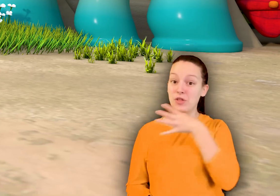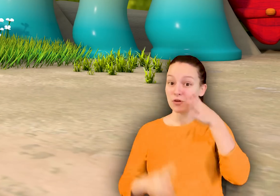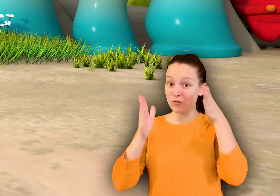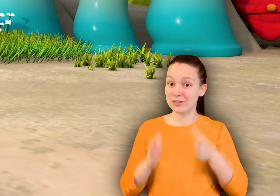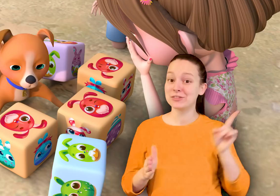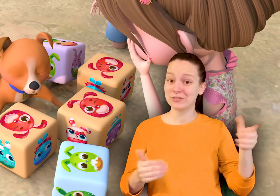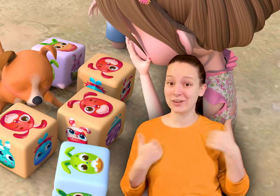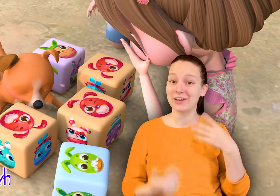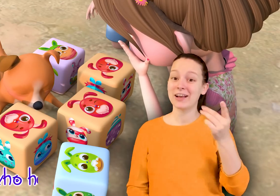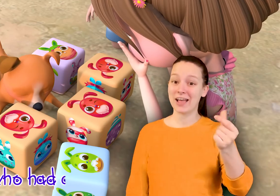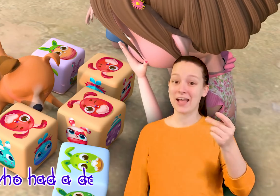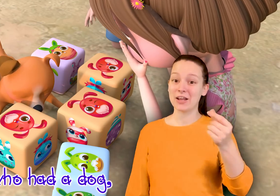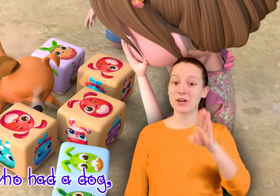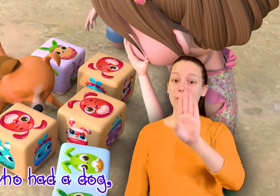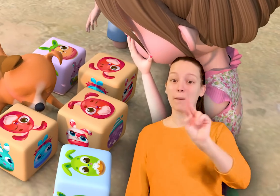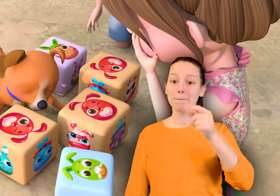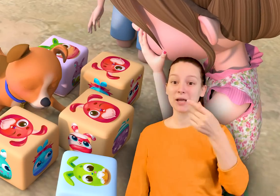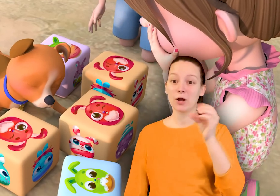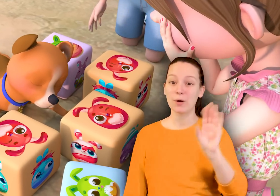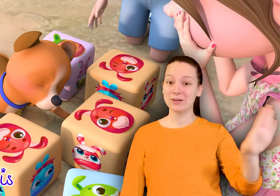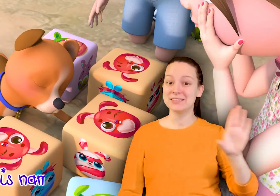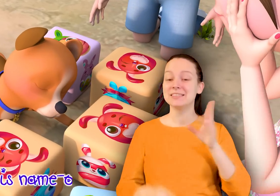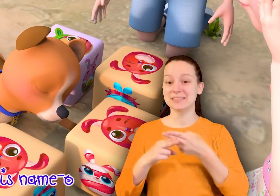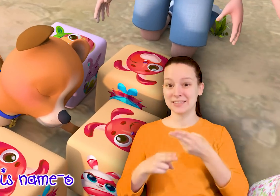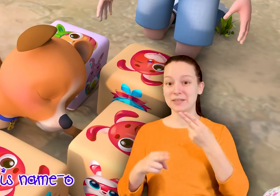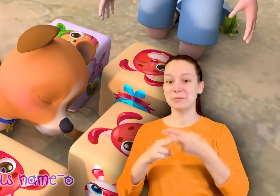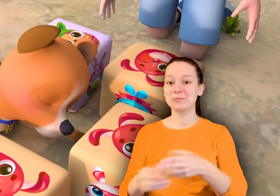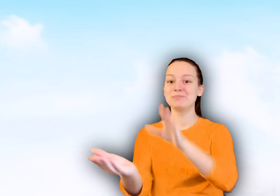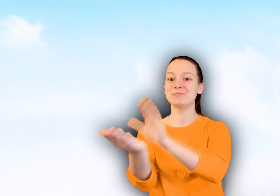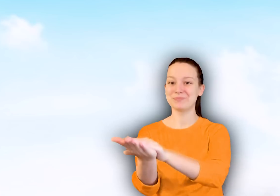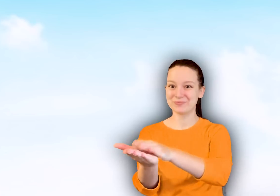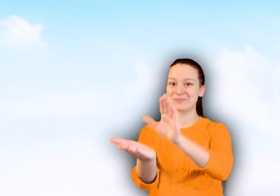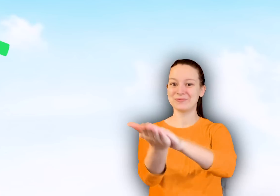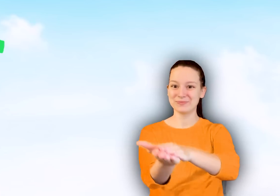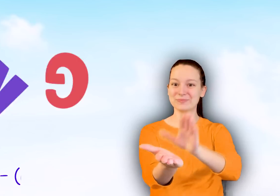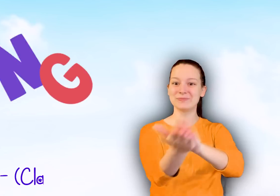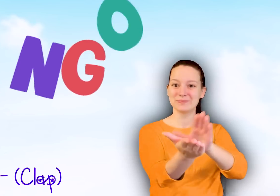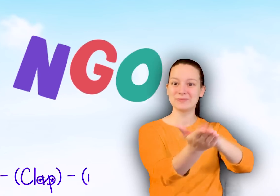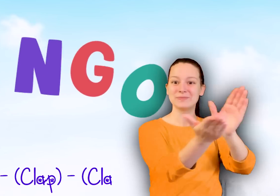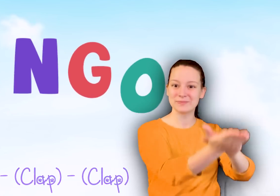oh there was a farmer had a dog in Bingo was his name